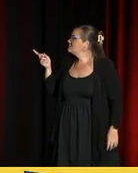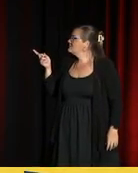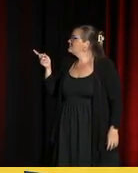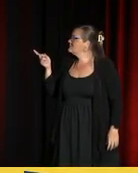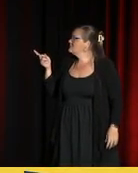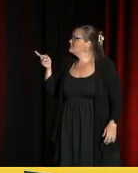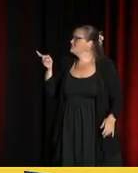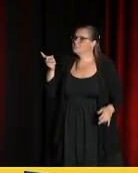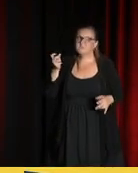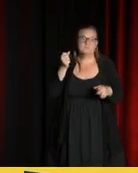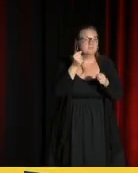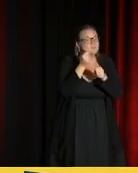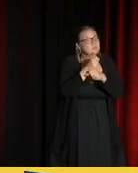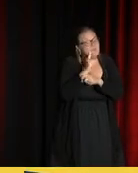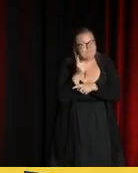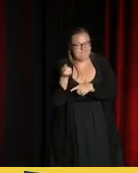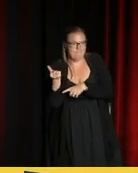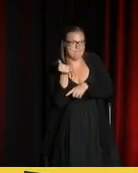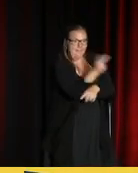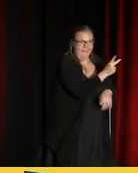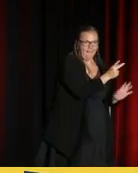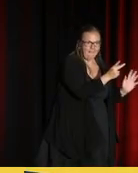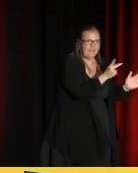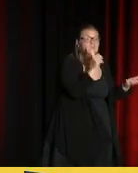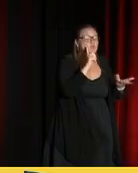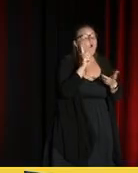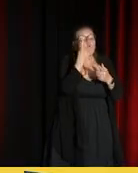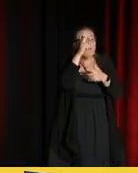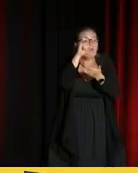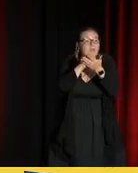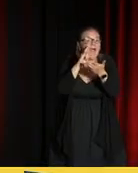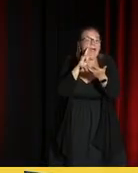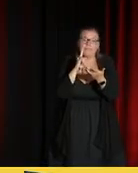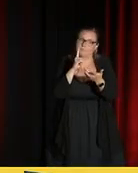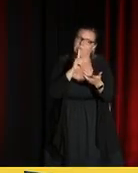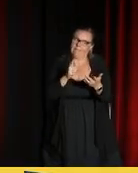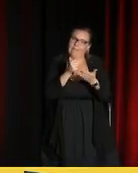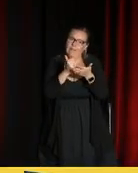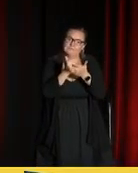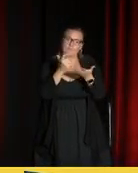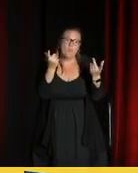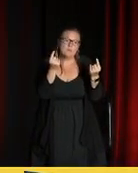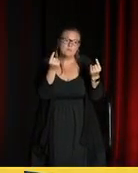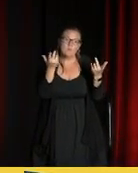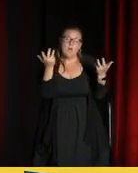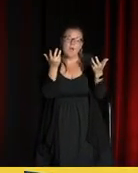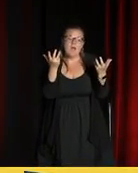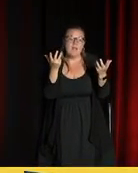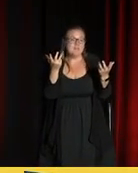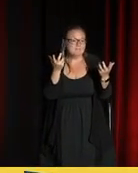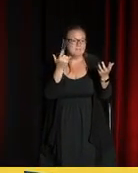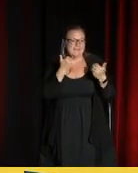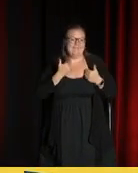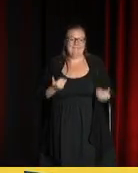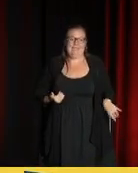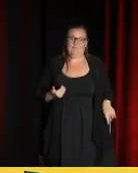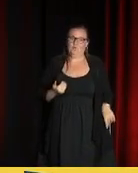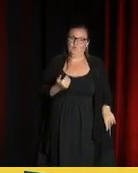is making them go back. But in order to do all of this, it really does help if you have